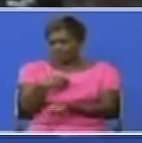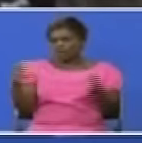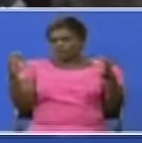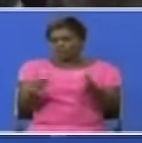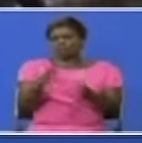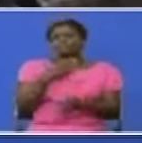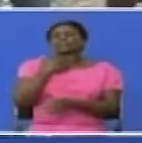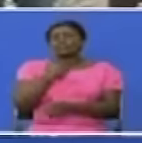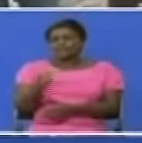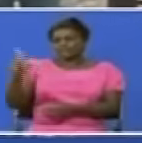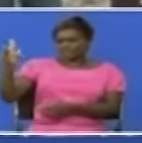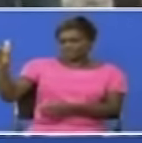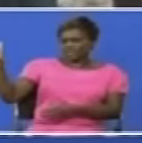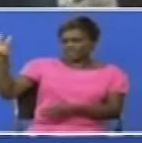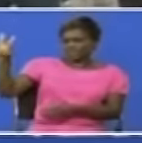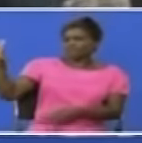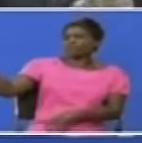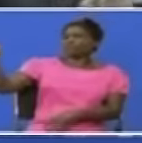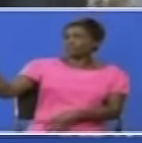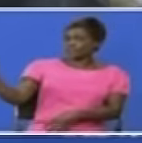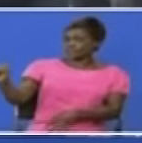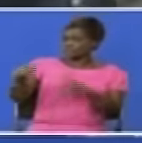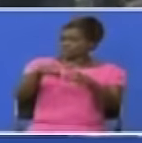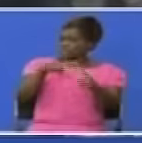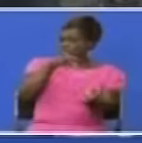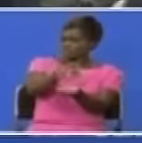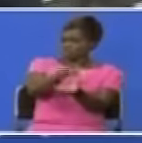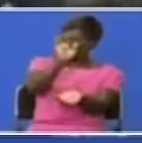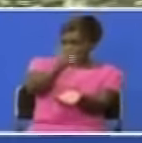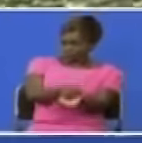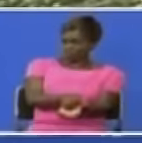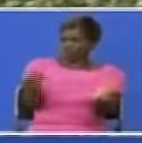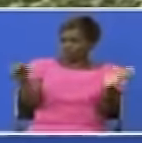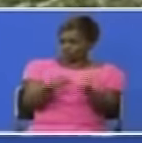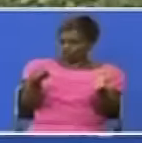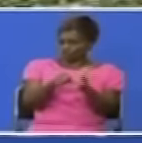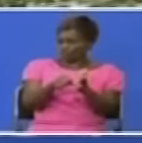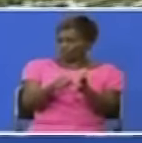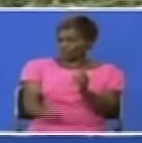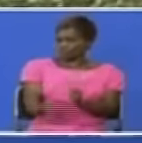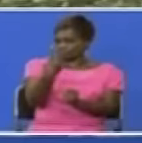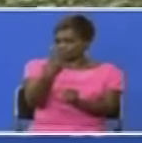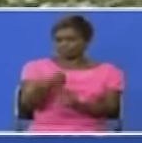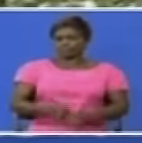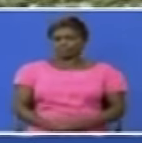now want Kenya Wildlife Service officers to kill the animal, which is causing mayhem along the lake shore.